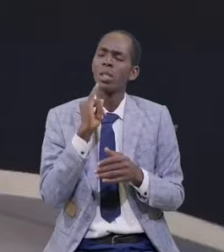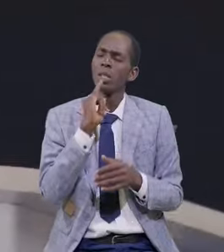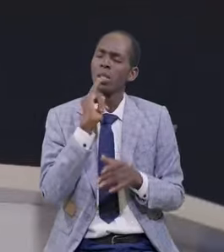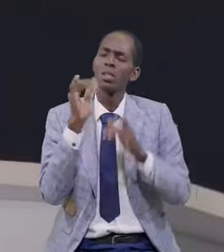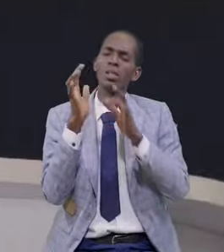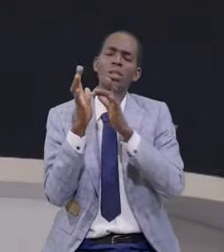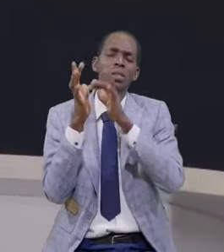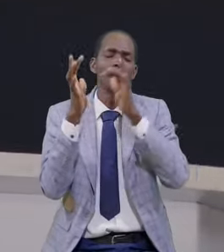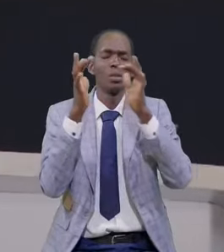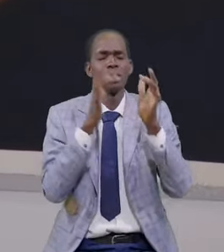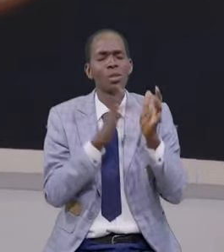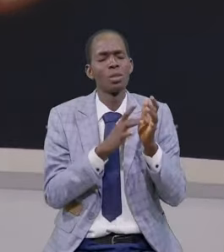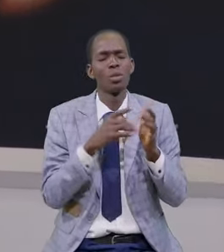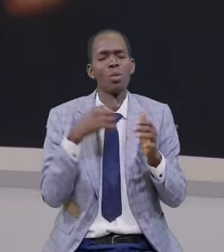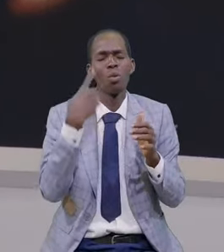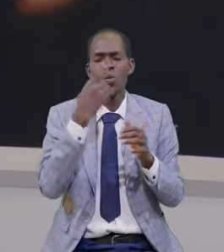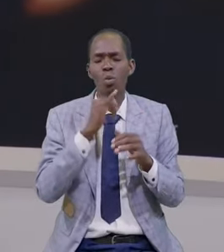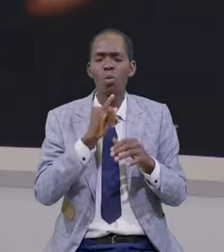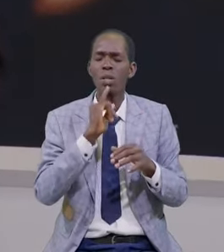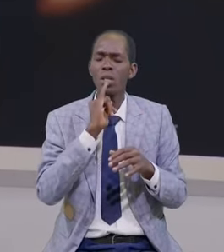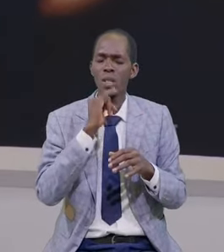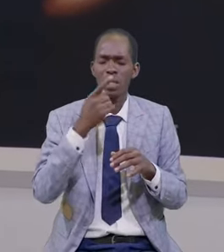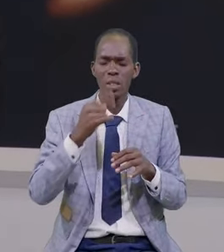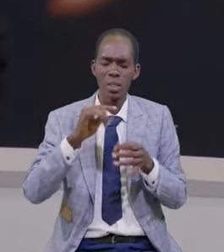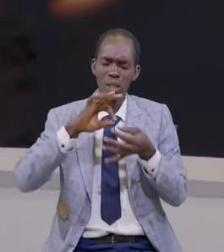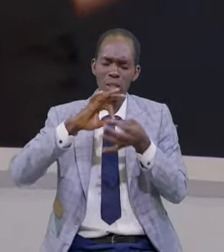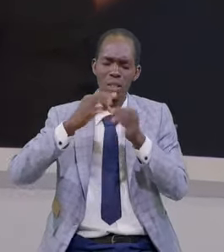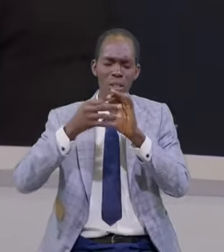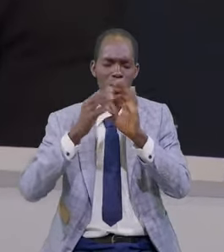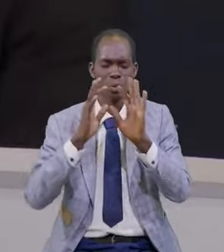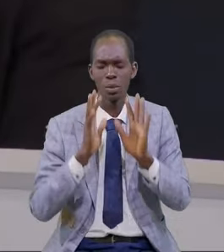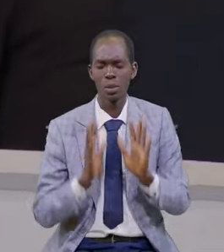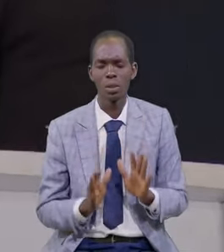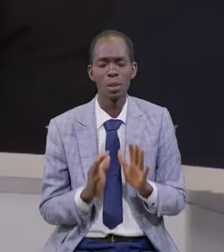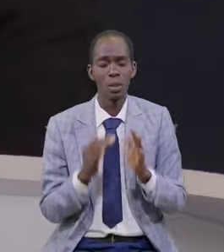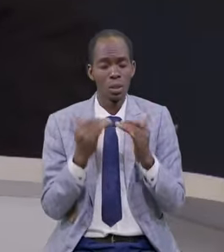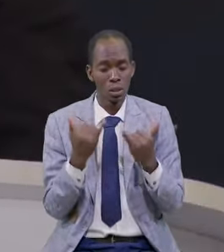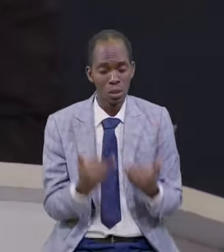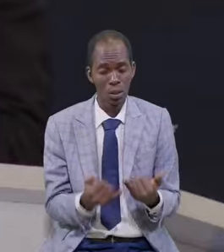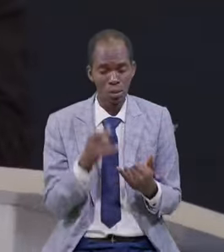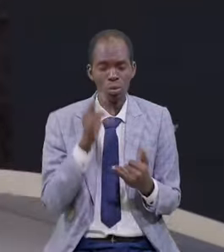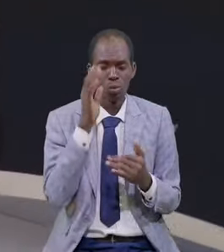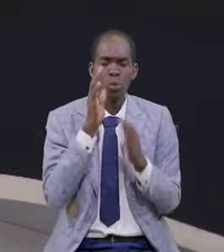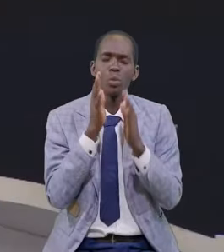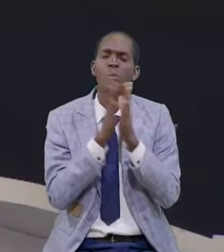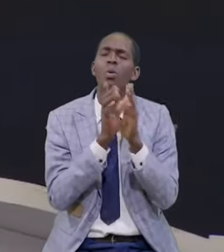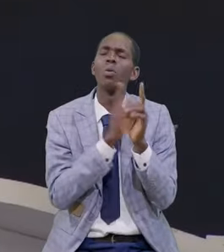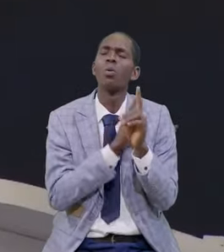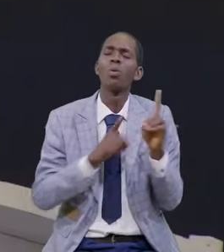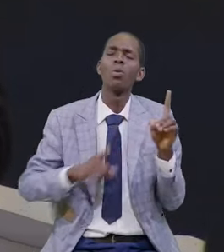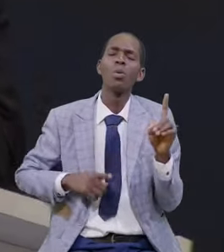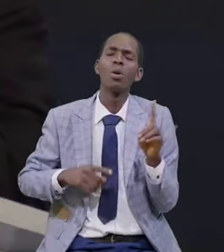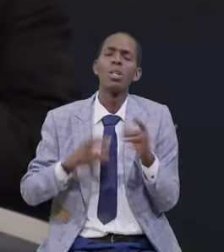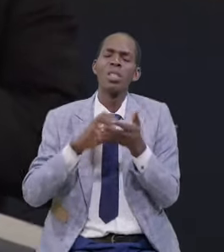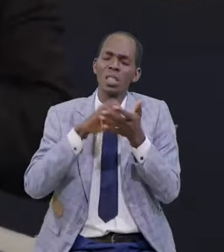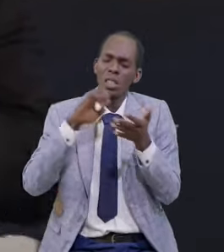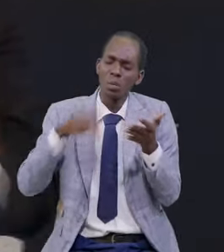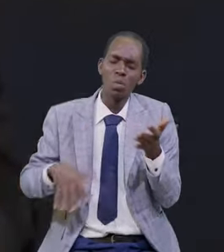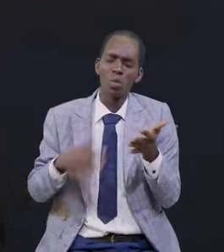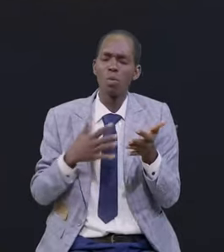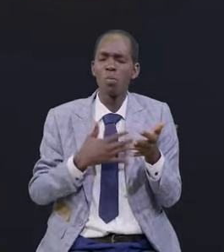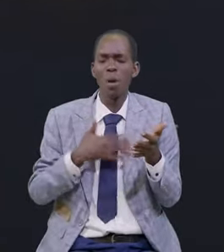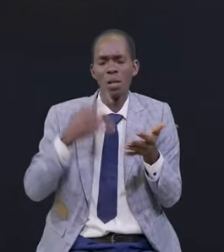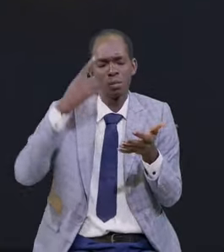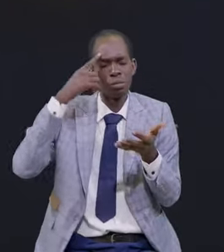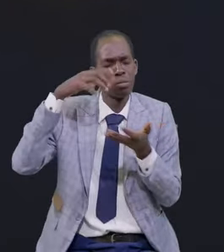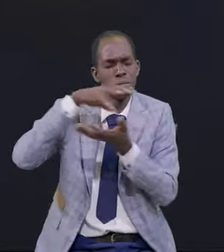tell the Lord here am I from today Enlighten my eyes take away my blindness take away my